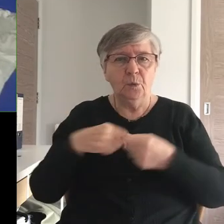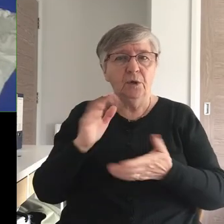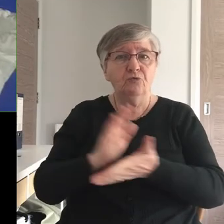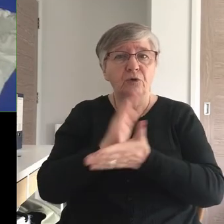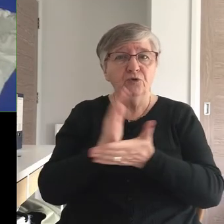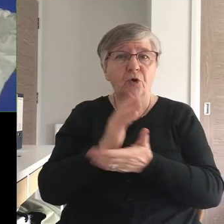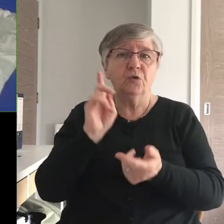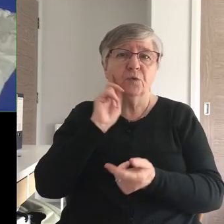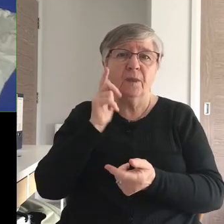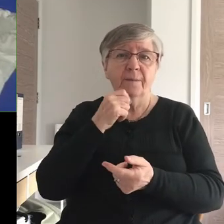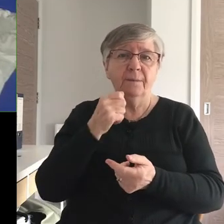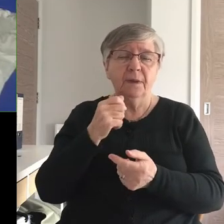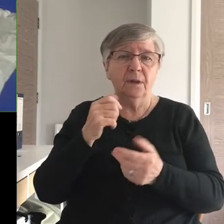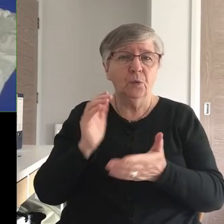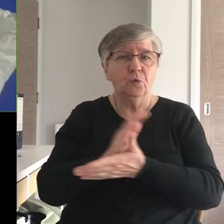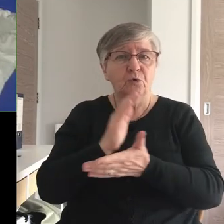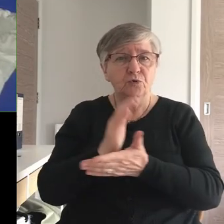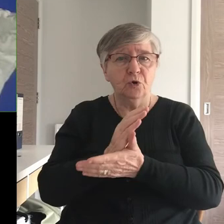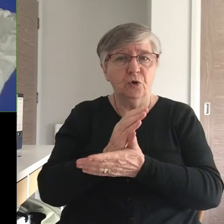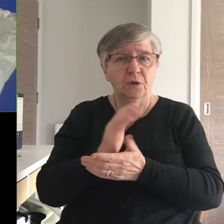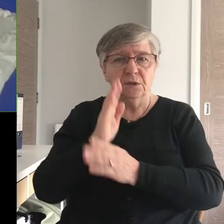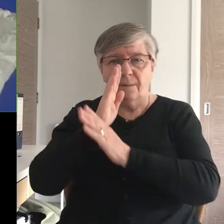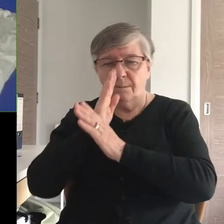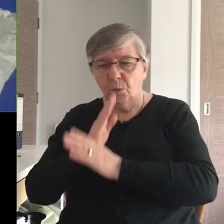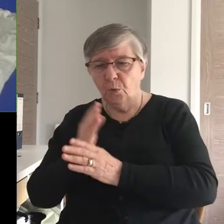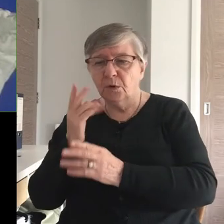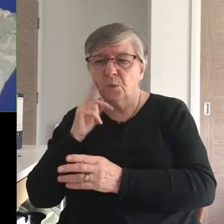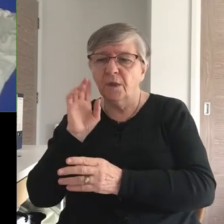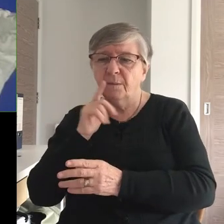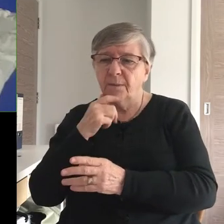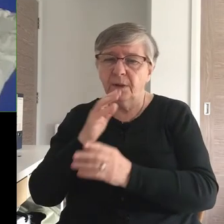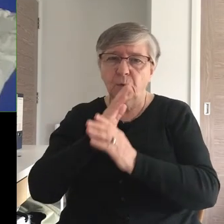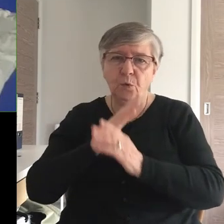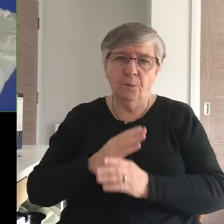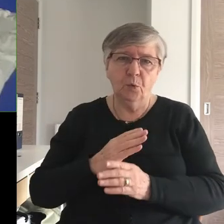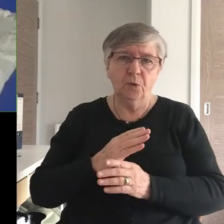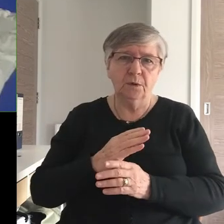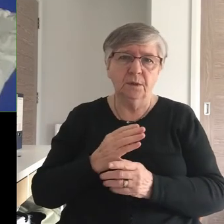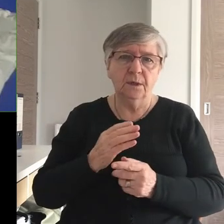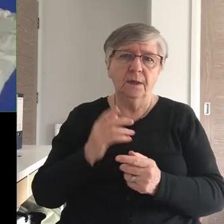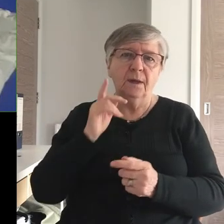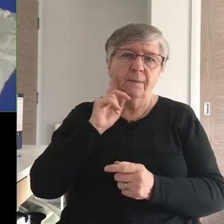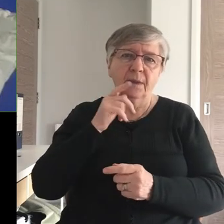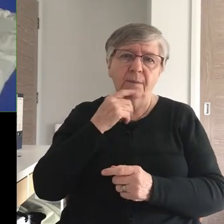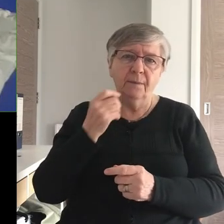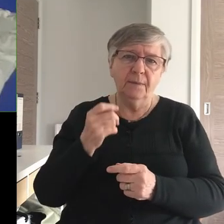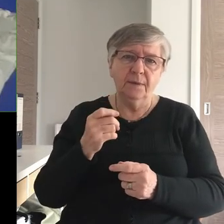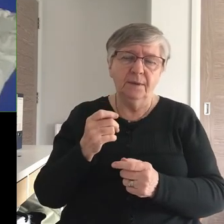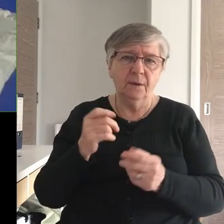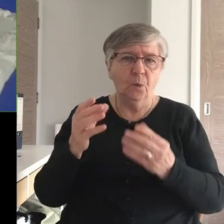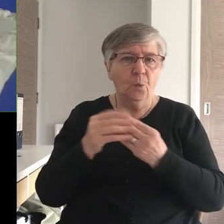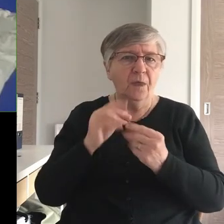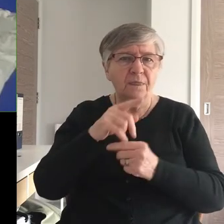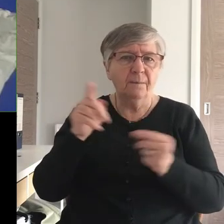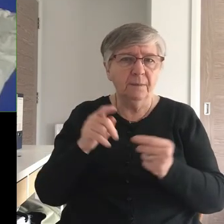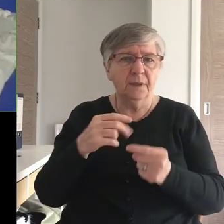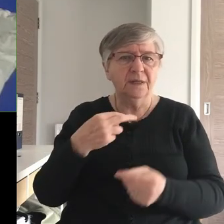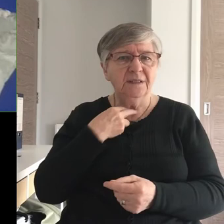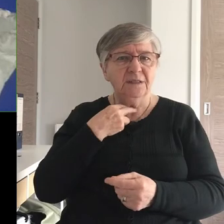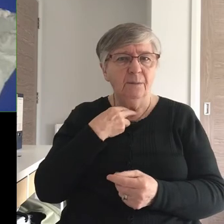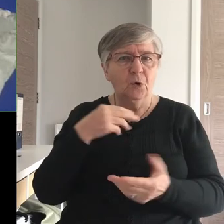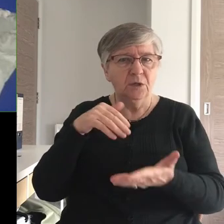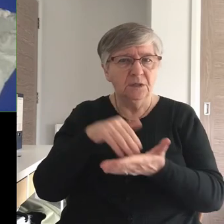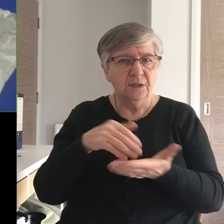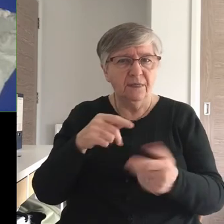rejoice with those who rejoice and mourn with those who mourn. Be close to all who live with political disappointment and anxiety at